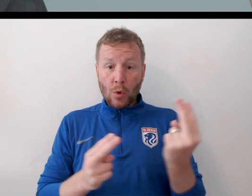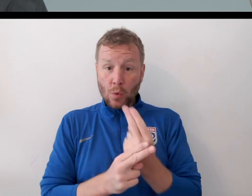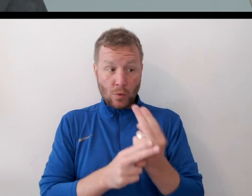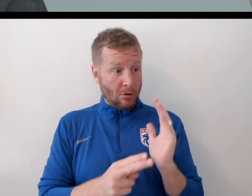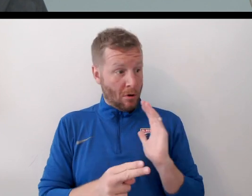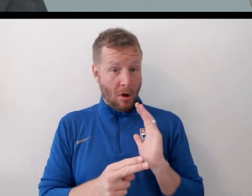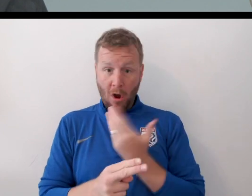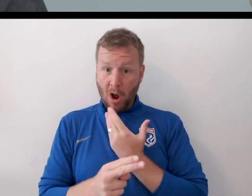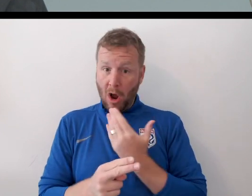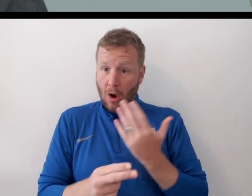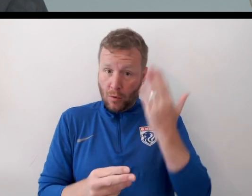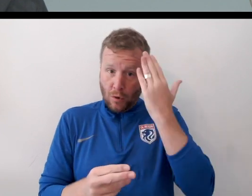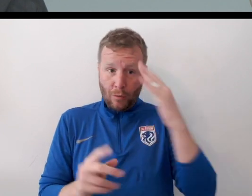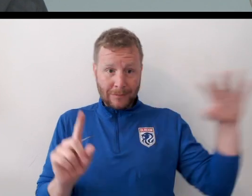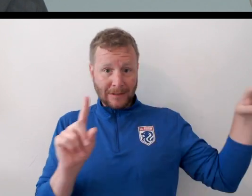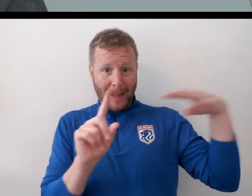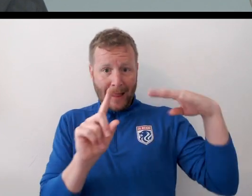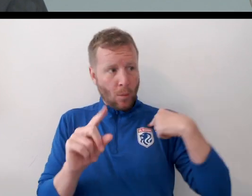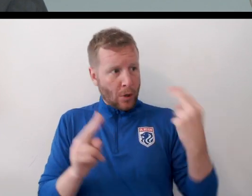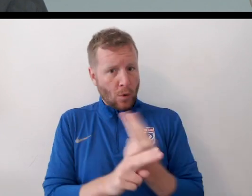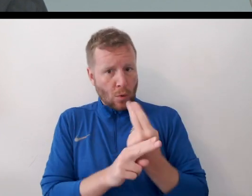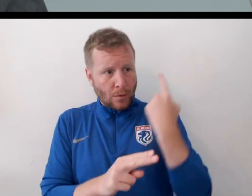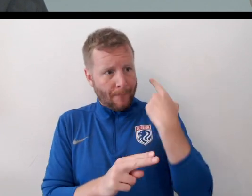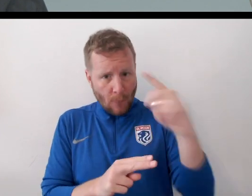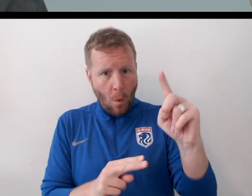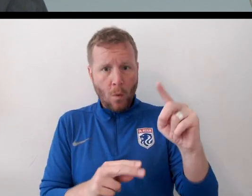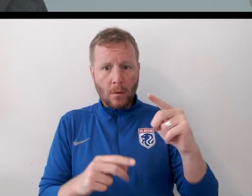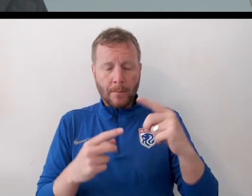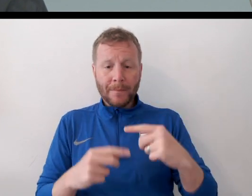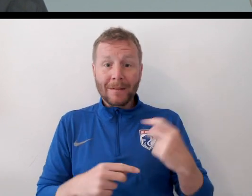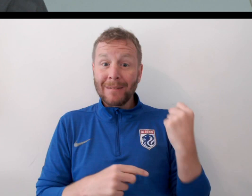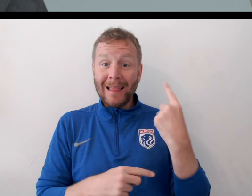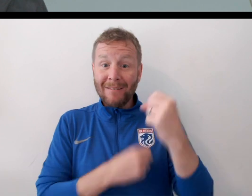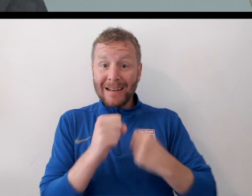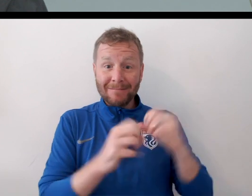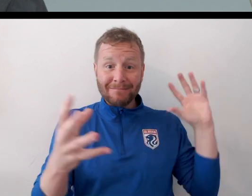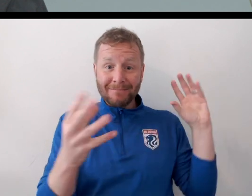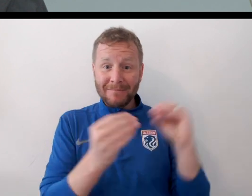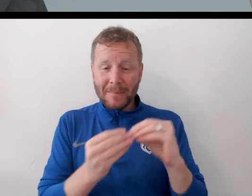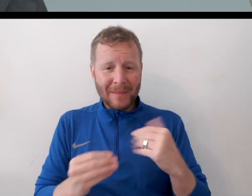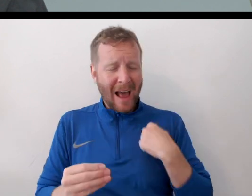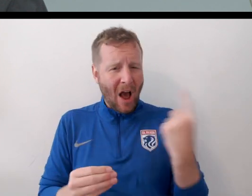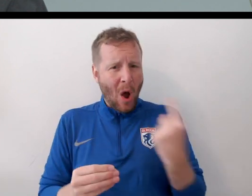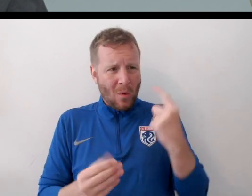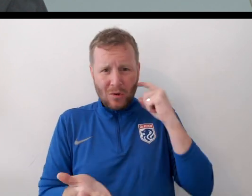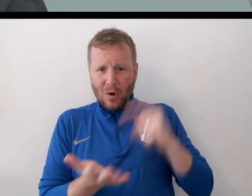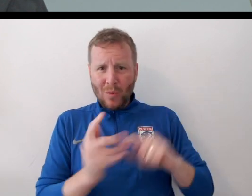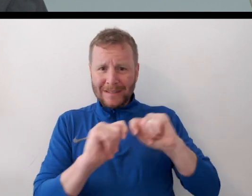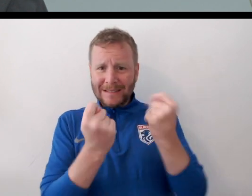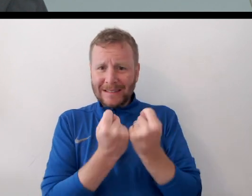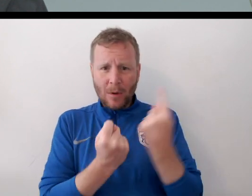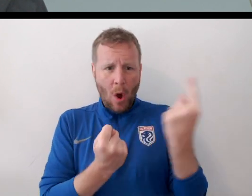using our platforms, I think is what's really important. And I've seen it for 11 years. Never have I ever felt like this club was ever going to go any direction